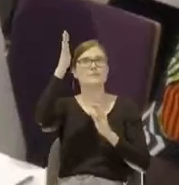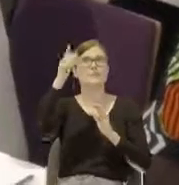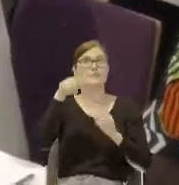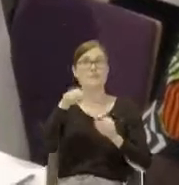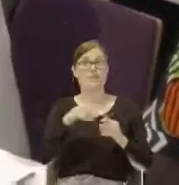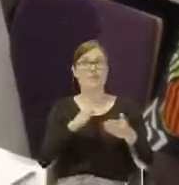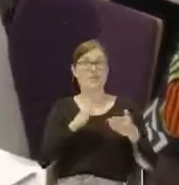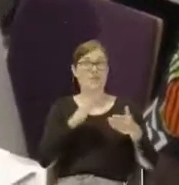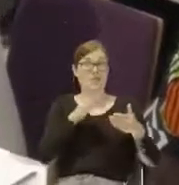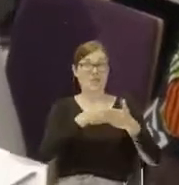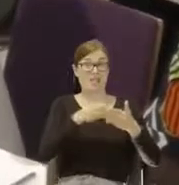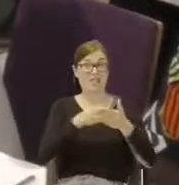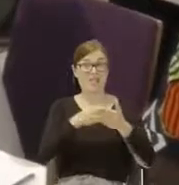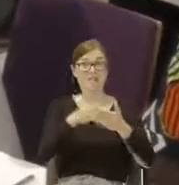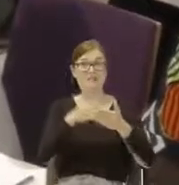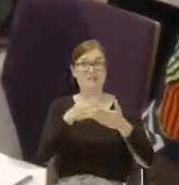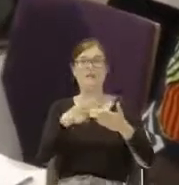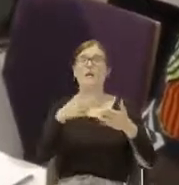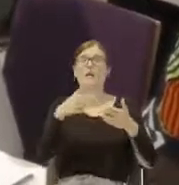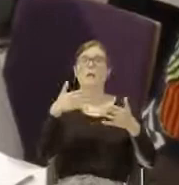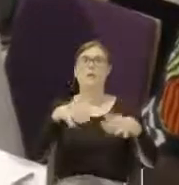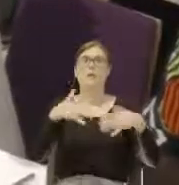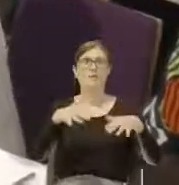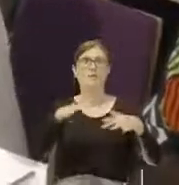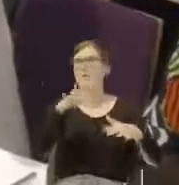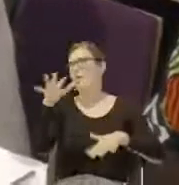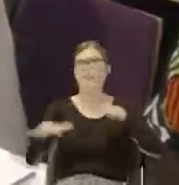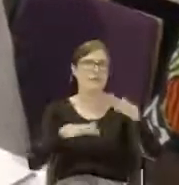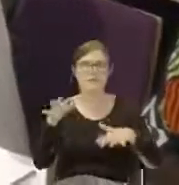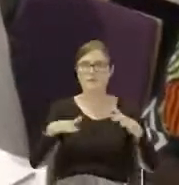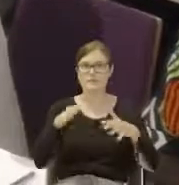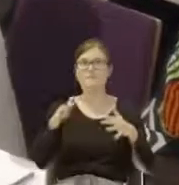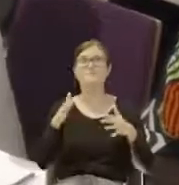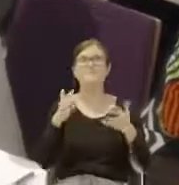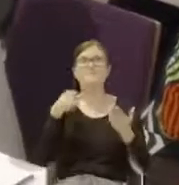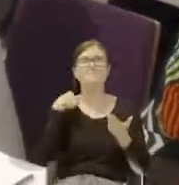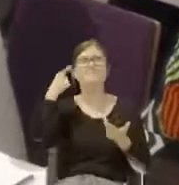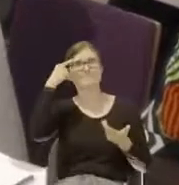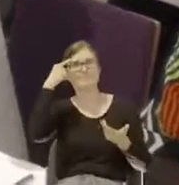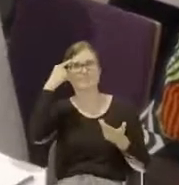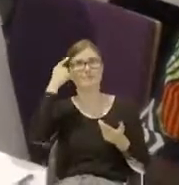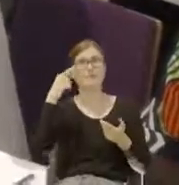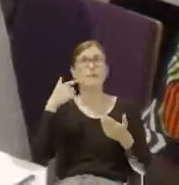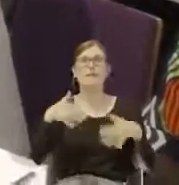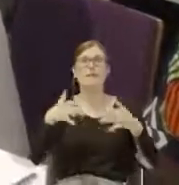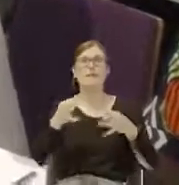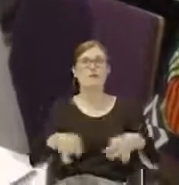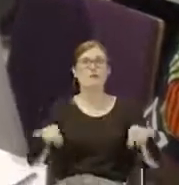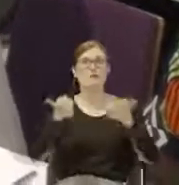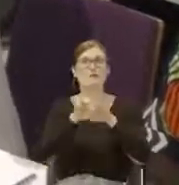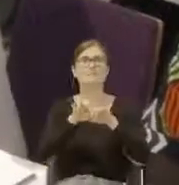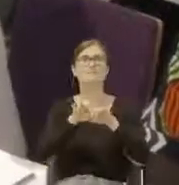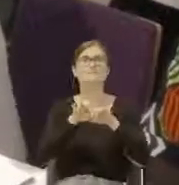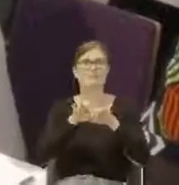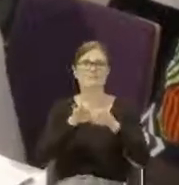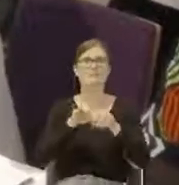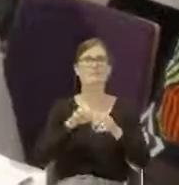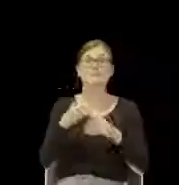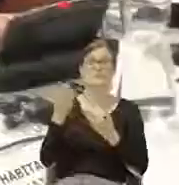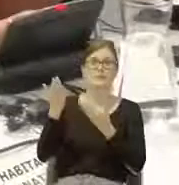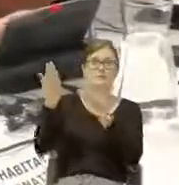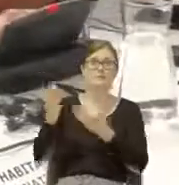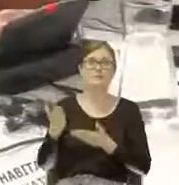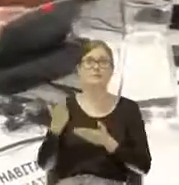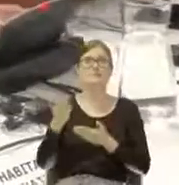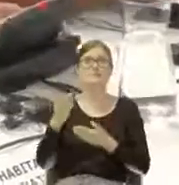important voice for us from these partnerships, Habitat International Coalition. Habitat International